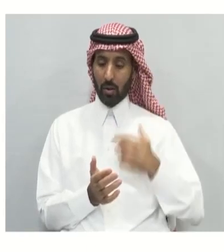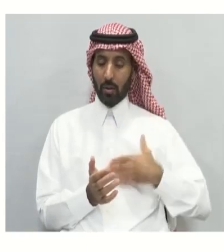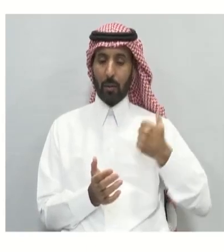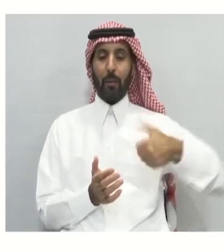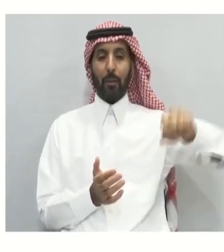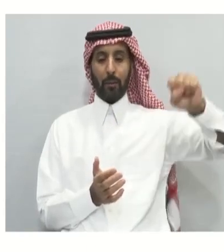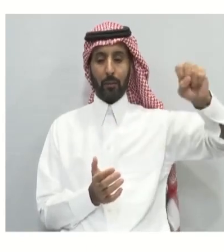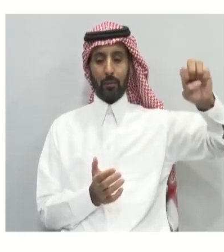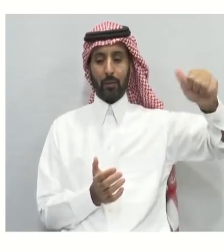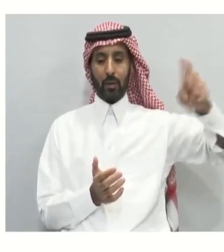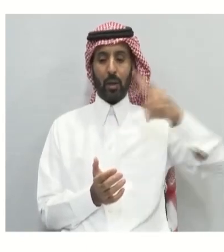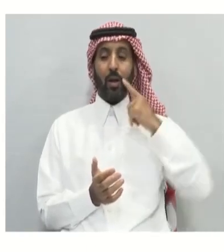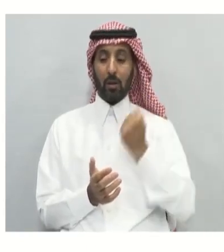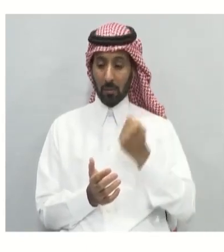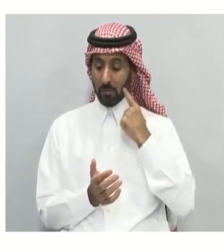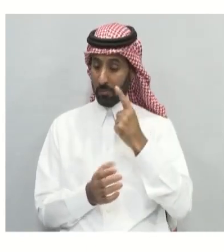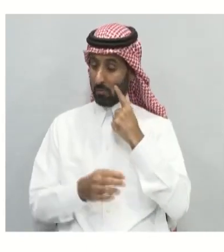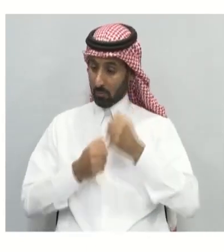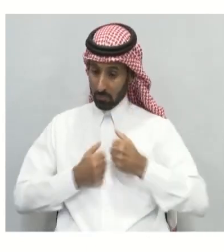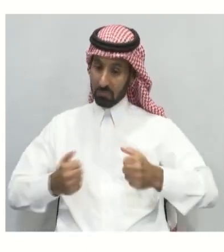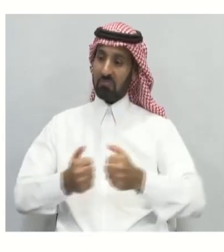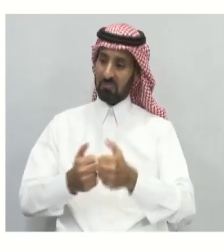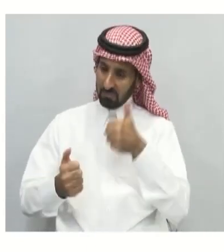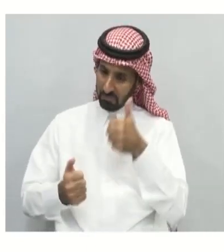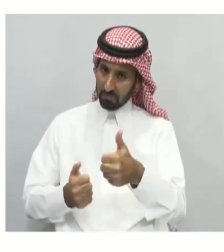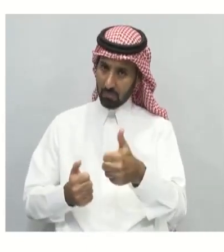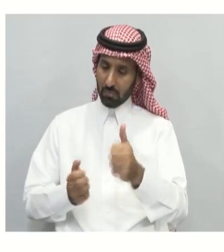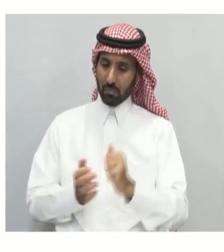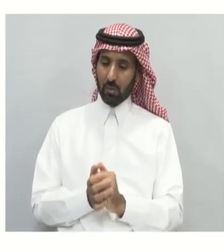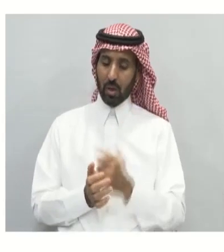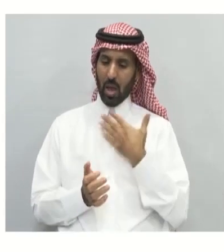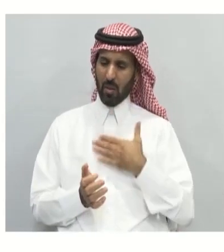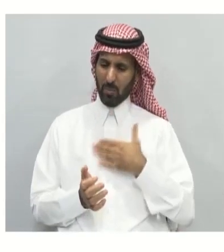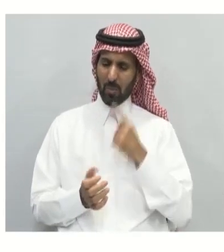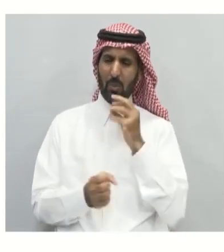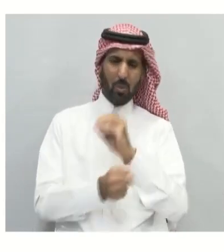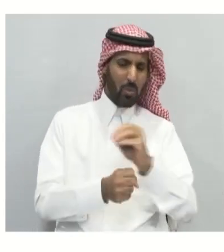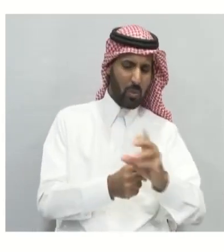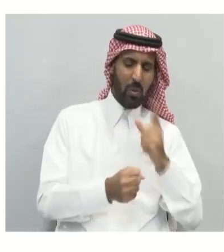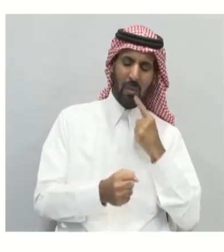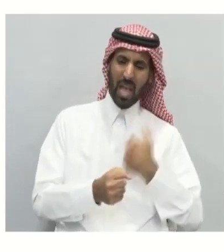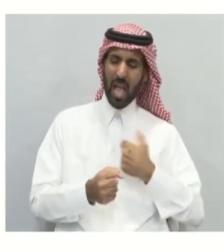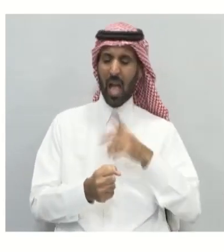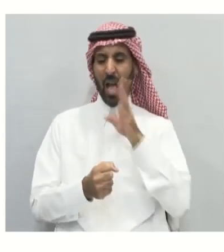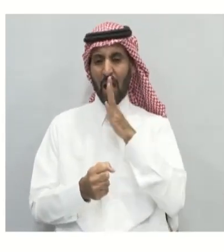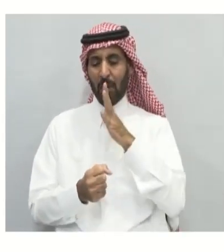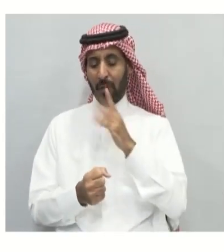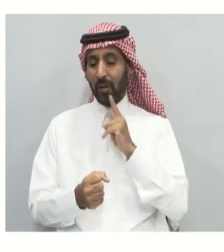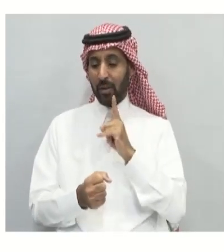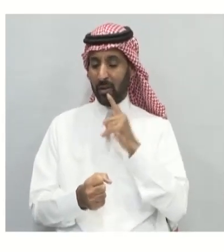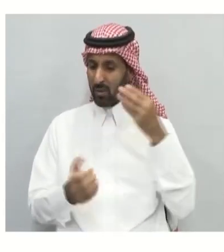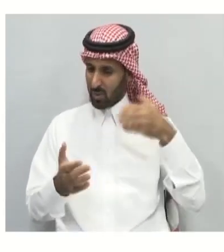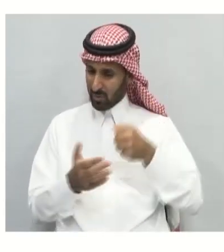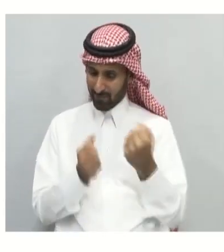Sam. Hope you and your family are doing well. I'm sorry to inform you that my dad had a car